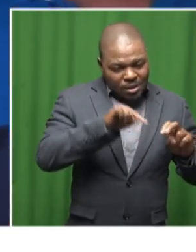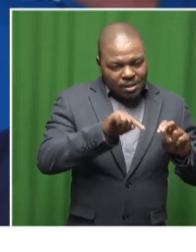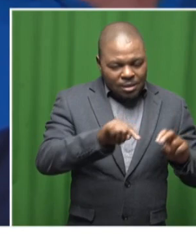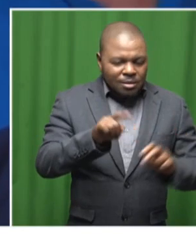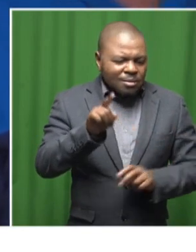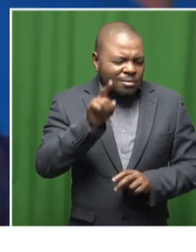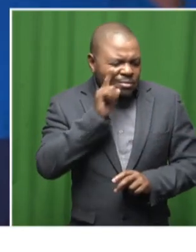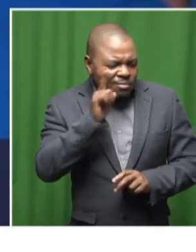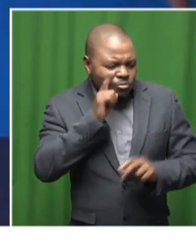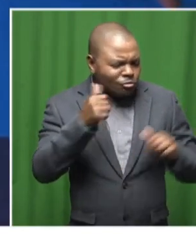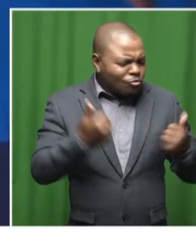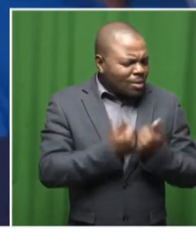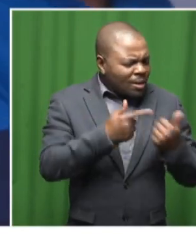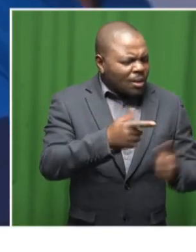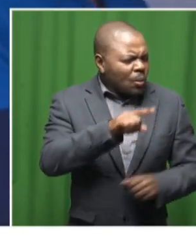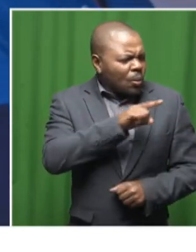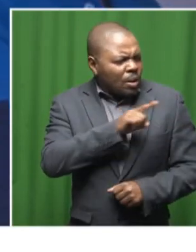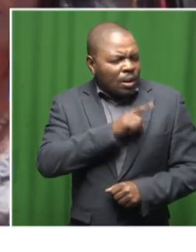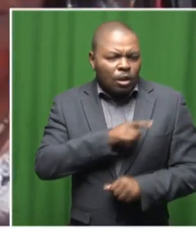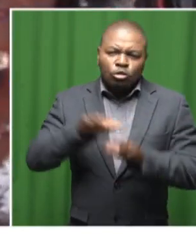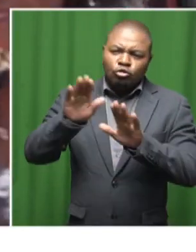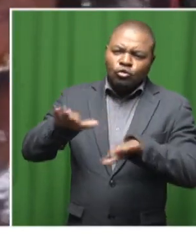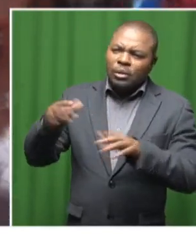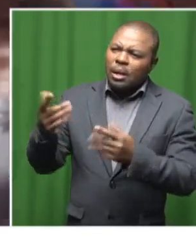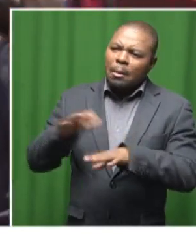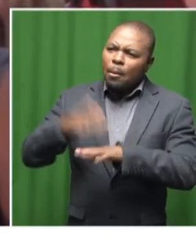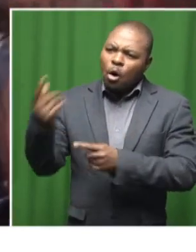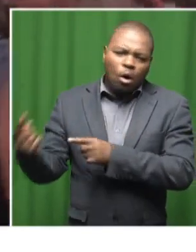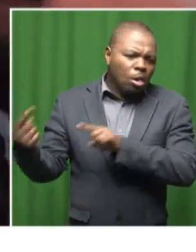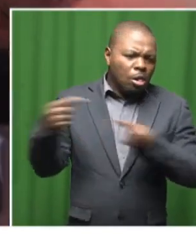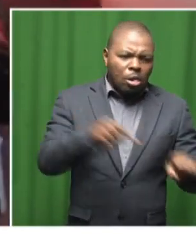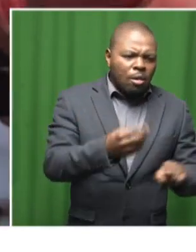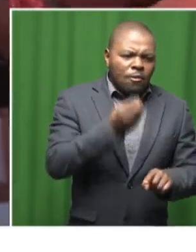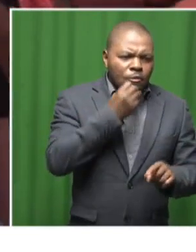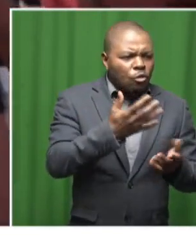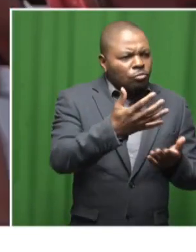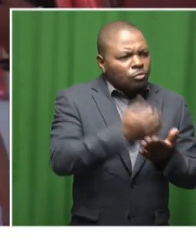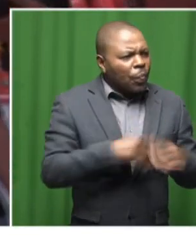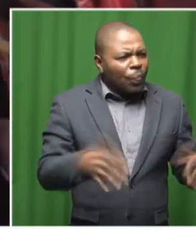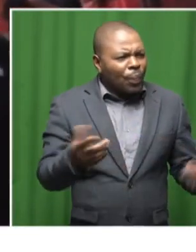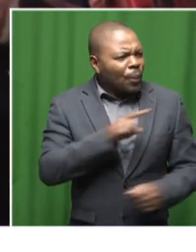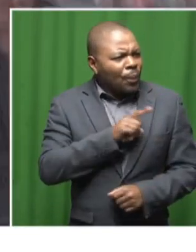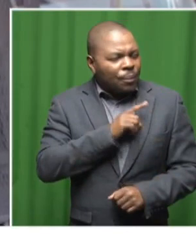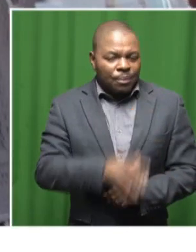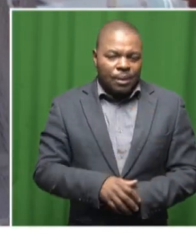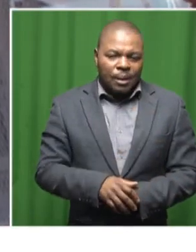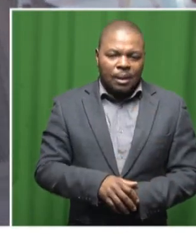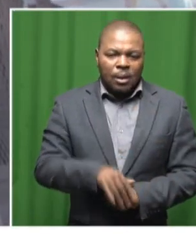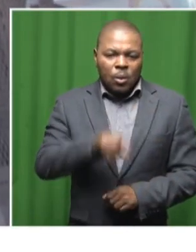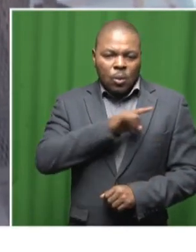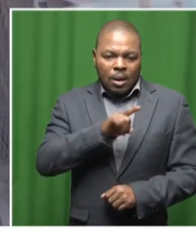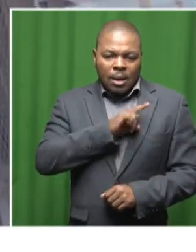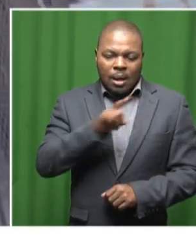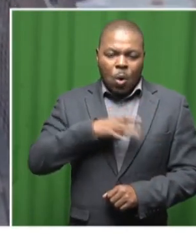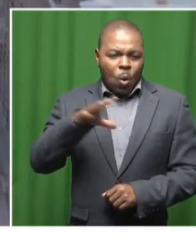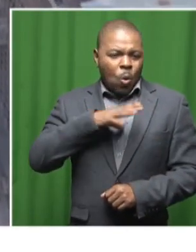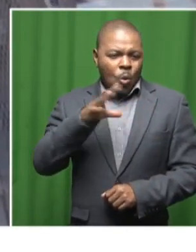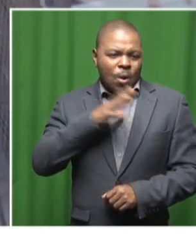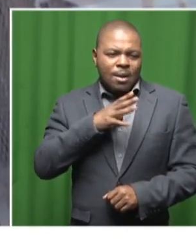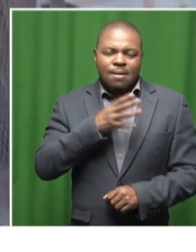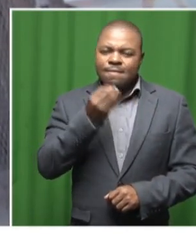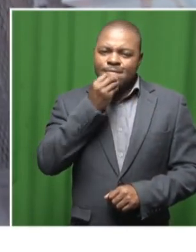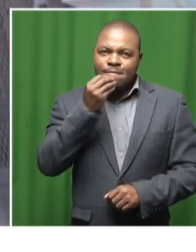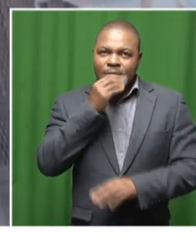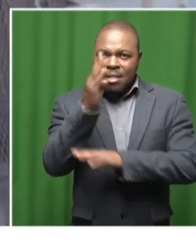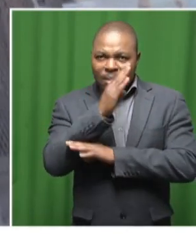this challenge. Why is it that children are no longer going to get the only meal sometimes that they would get a day that is